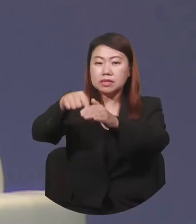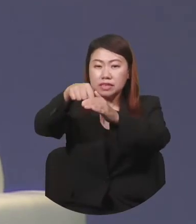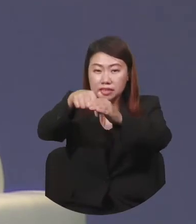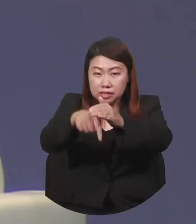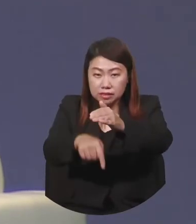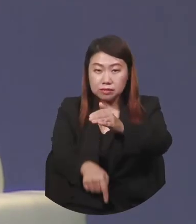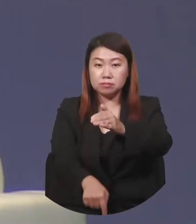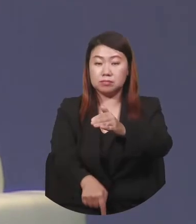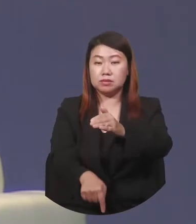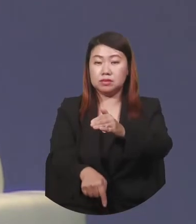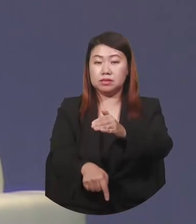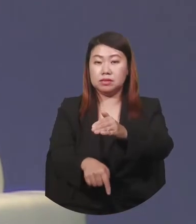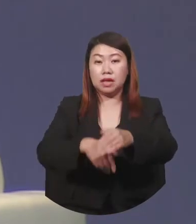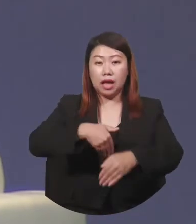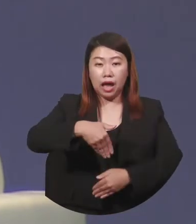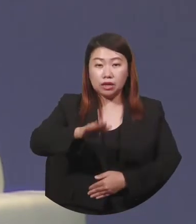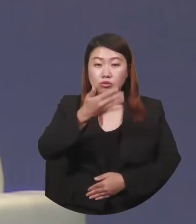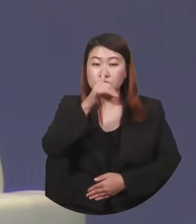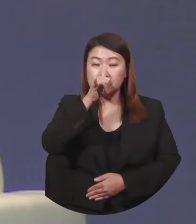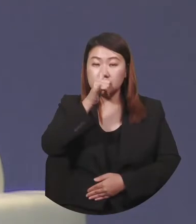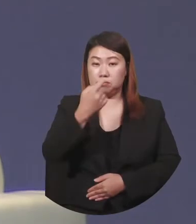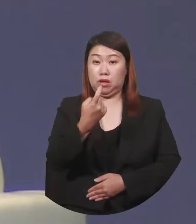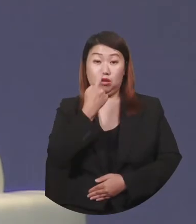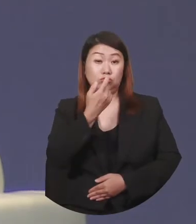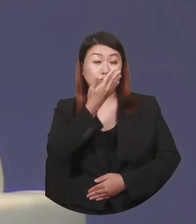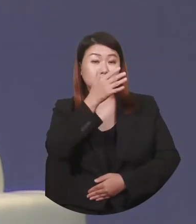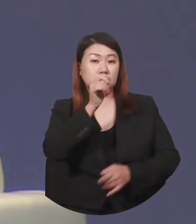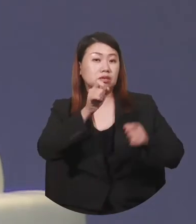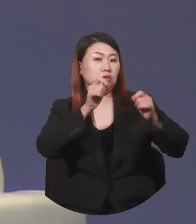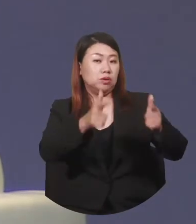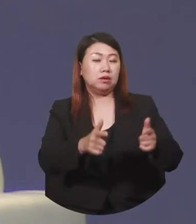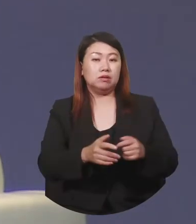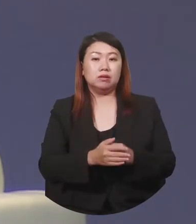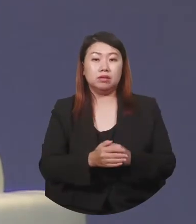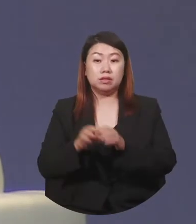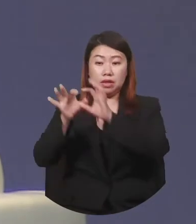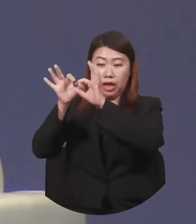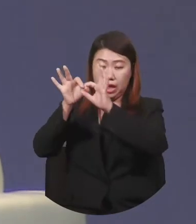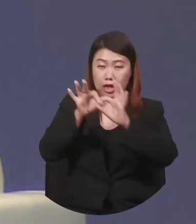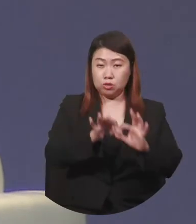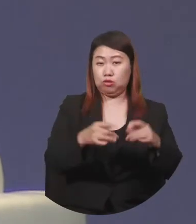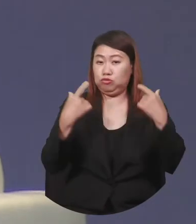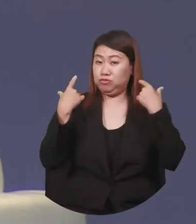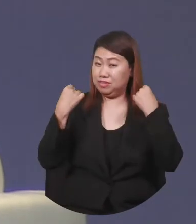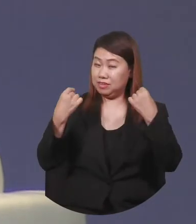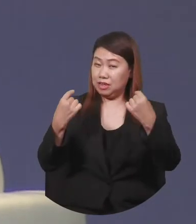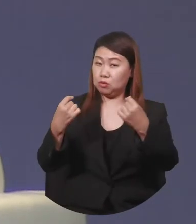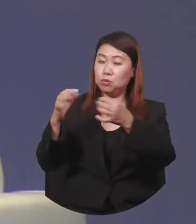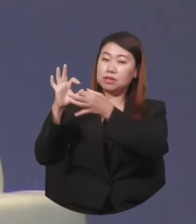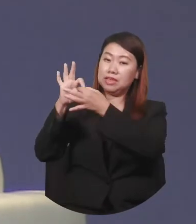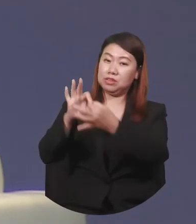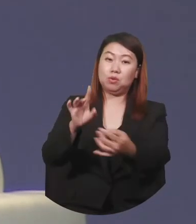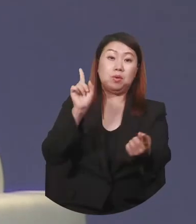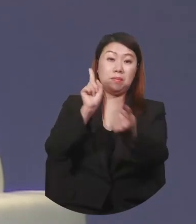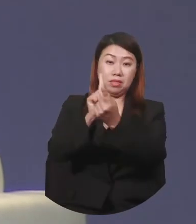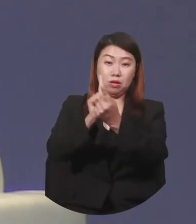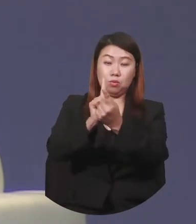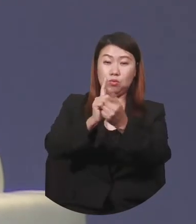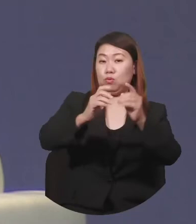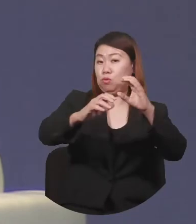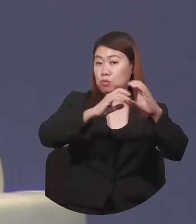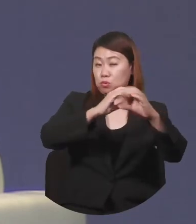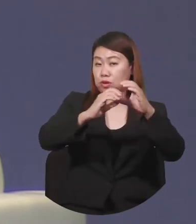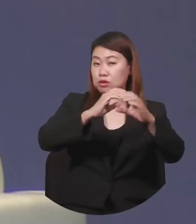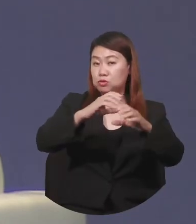that this forum will continue every year, and we can meet and create networking to enhance further cooperation in the future. Thank you very